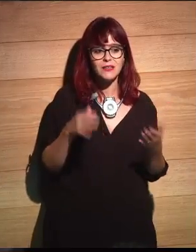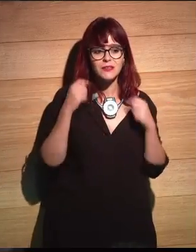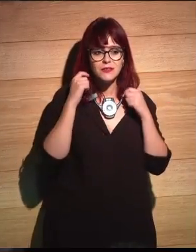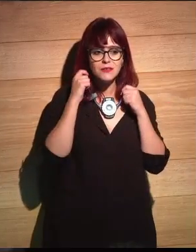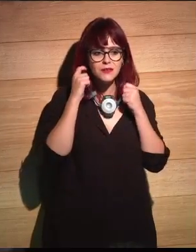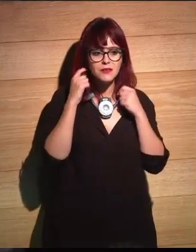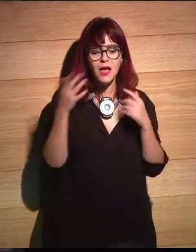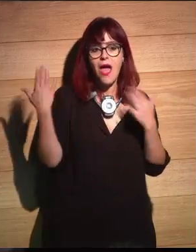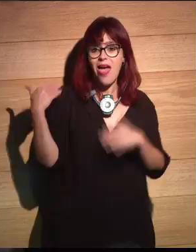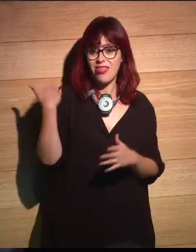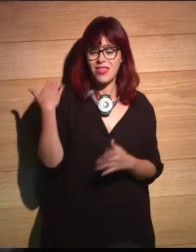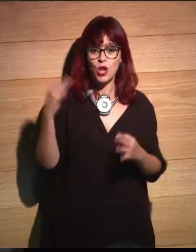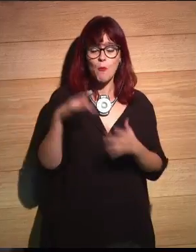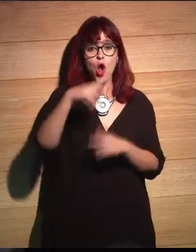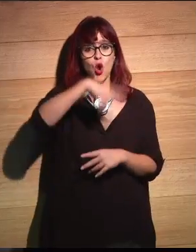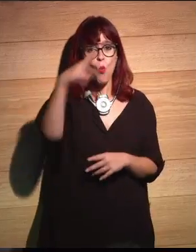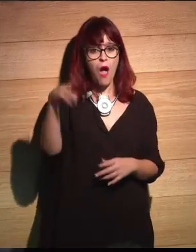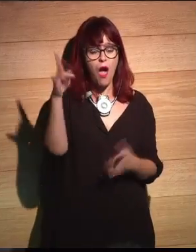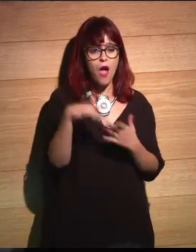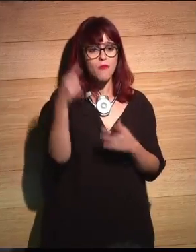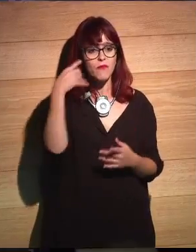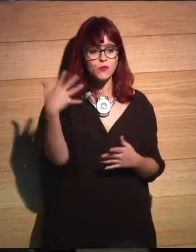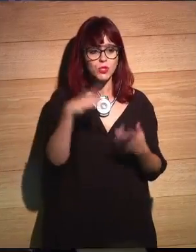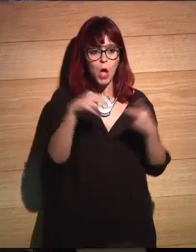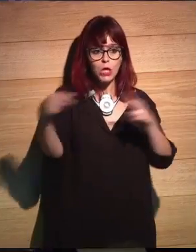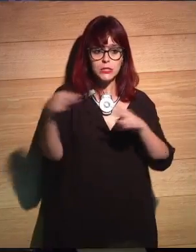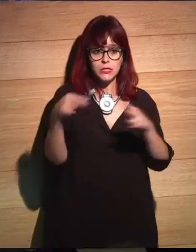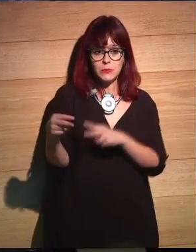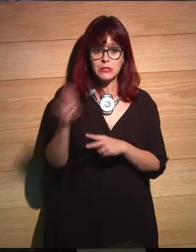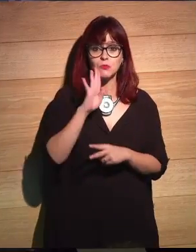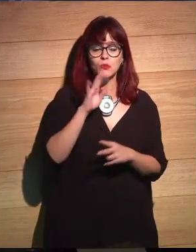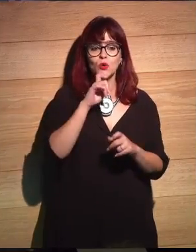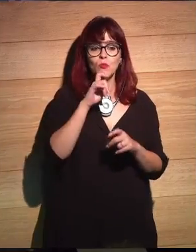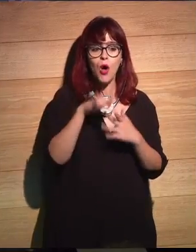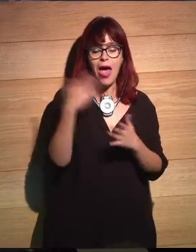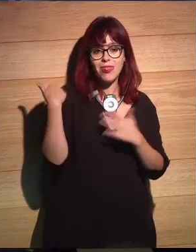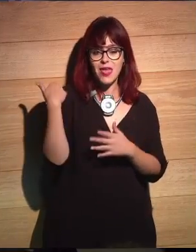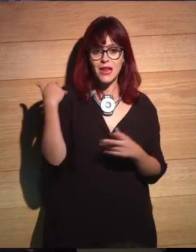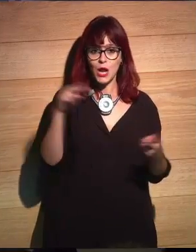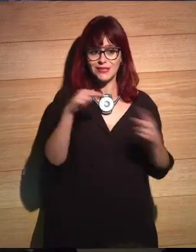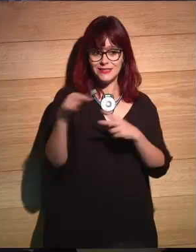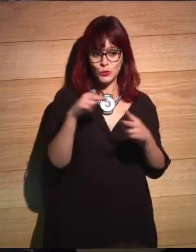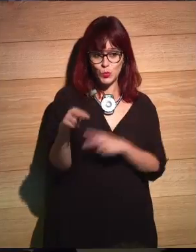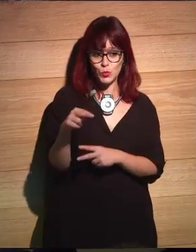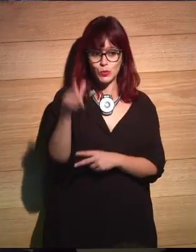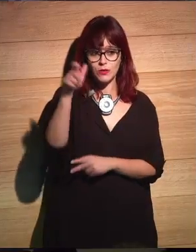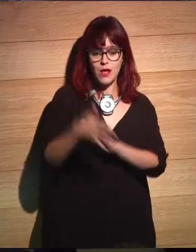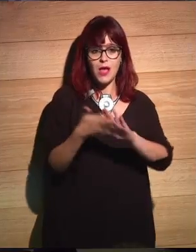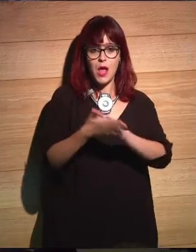Hauge. Yesterday I spoke to his translator. I don't know if he's here today, translating